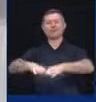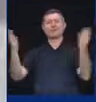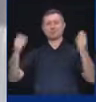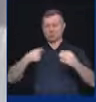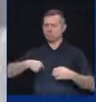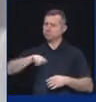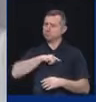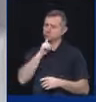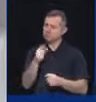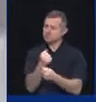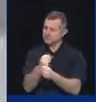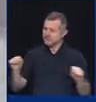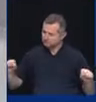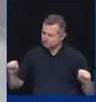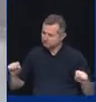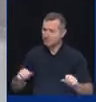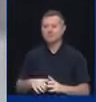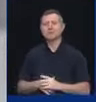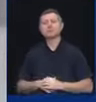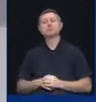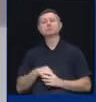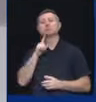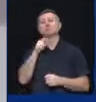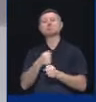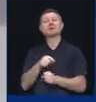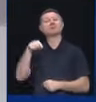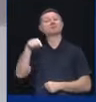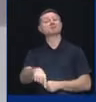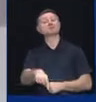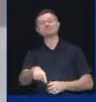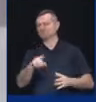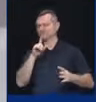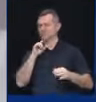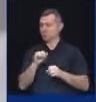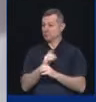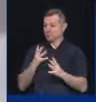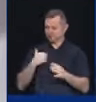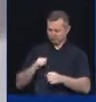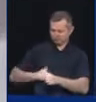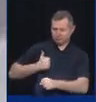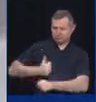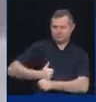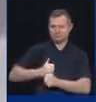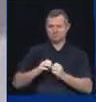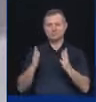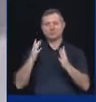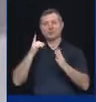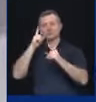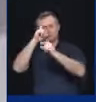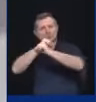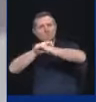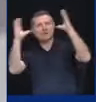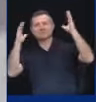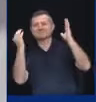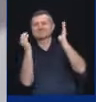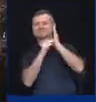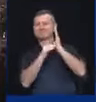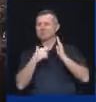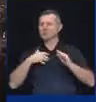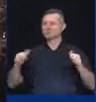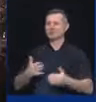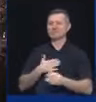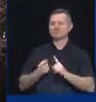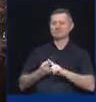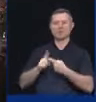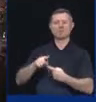galvanized us to rebuild, renew, and reimagine even a film festival. Please welcome my friend, Governor Andrew Cuomo.